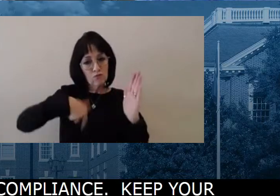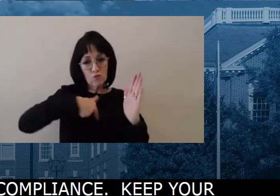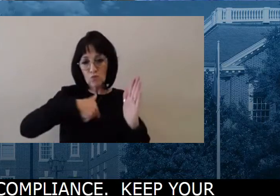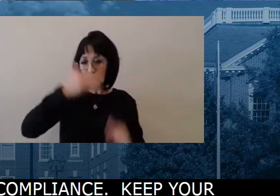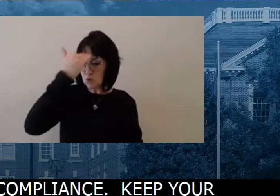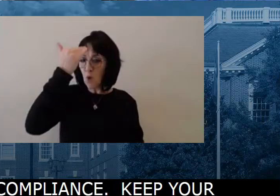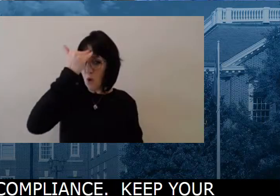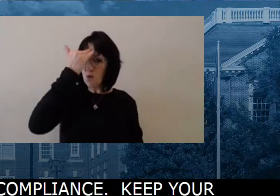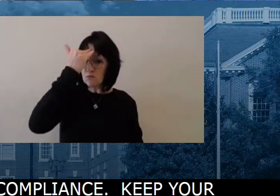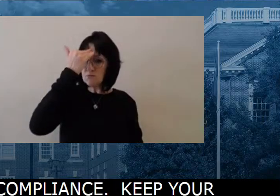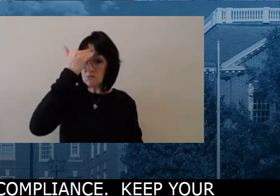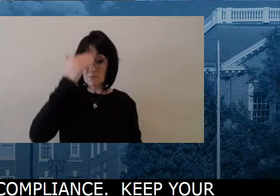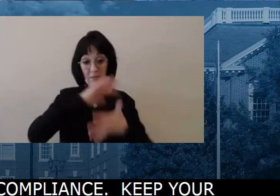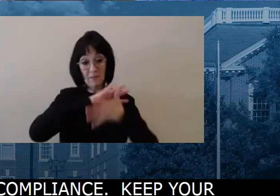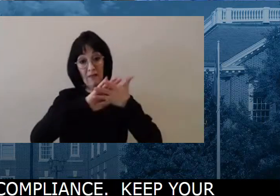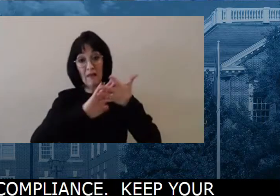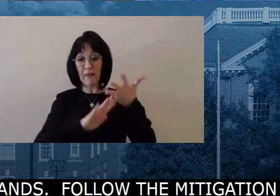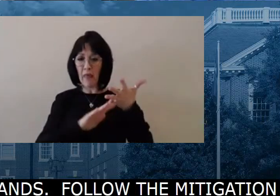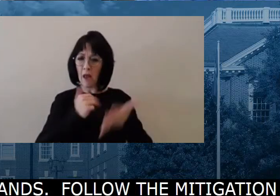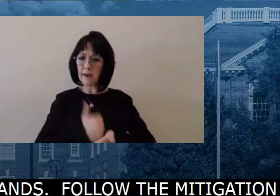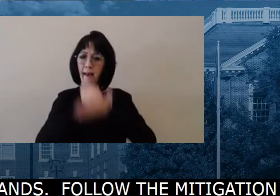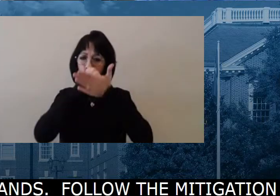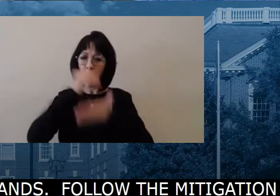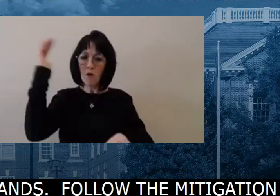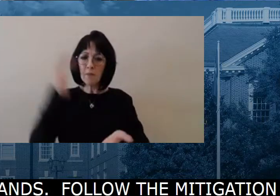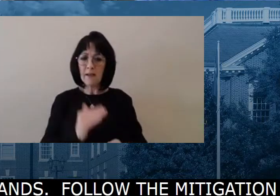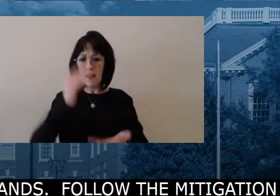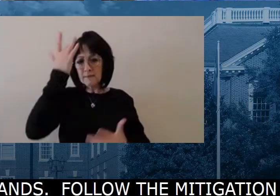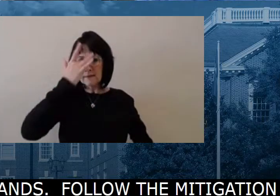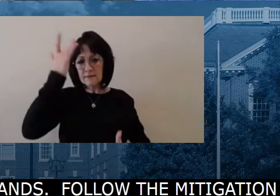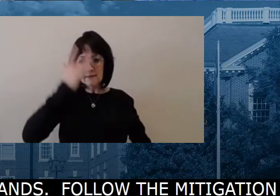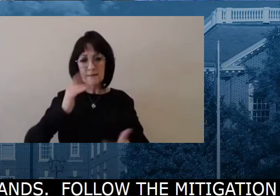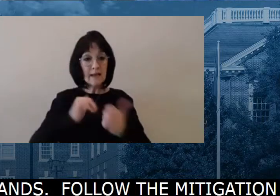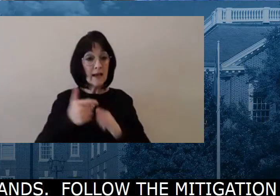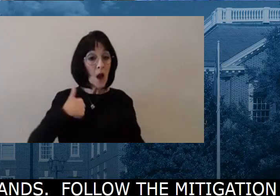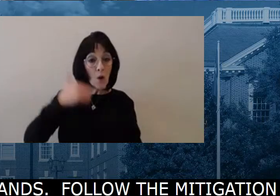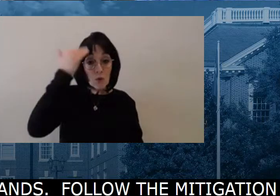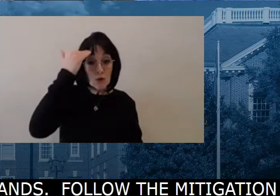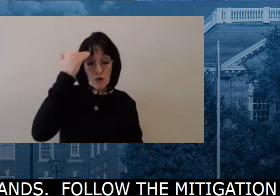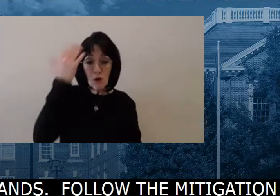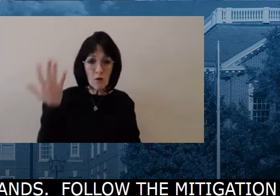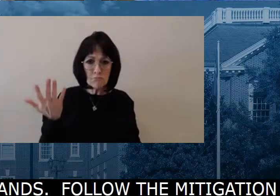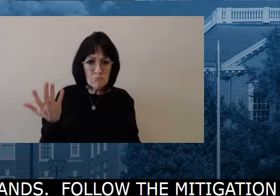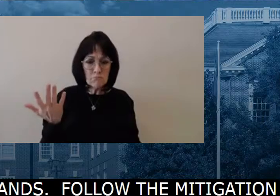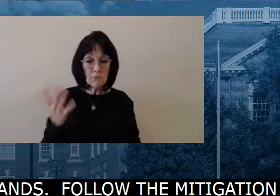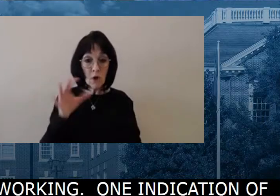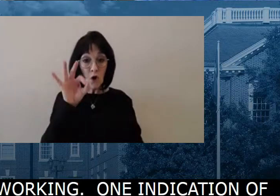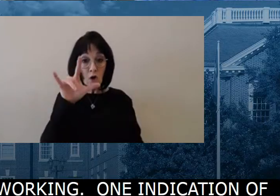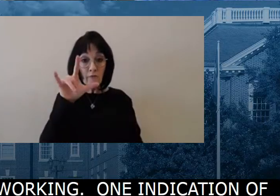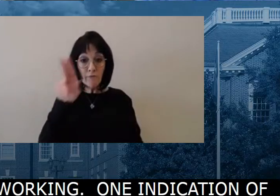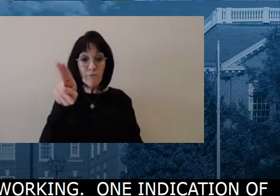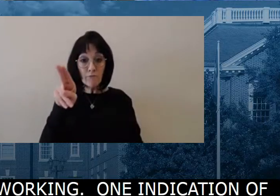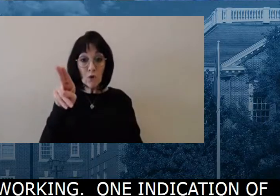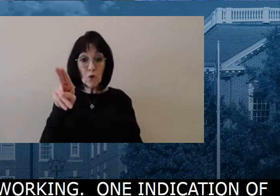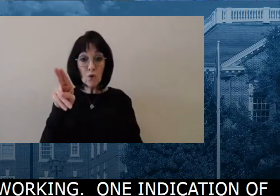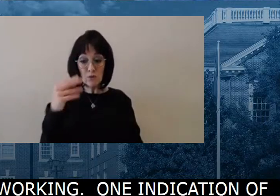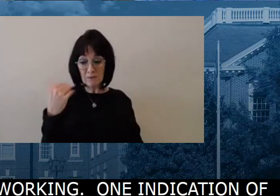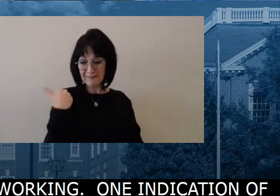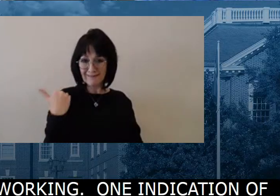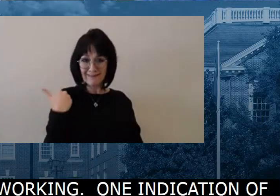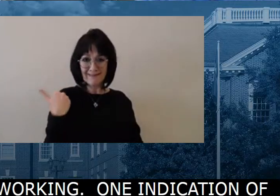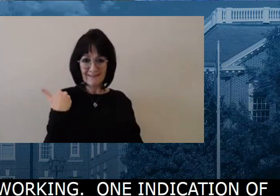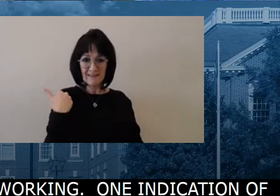working. And one indication of how well they're working, the flu season this year was nothing. And it was